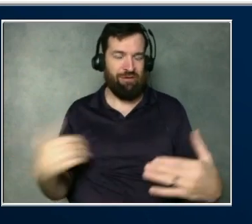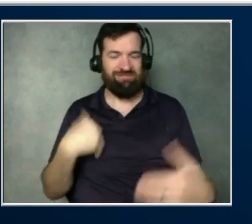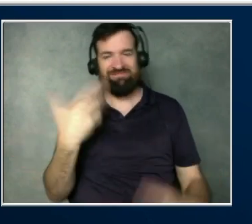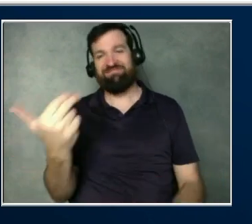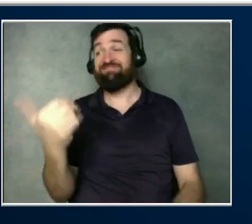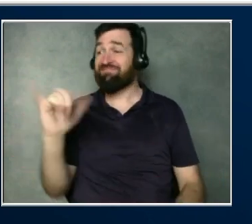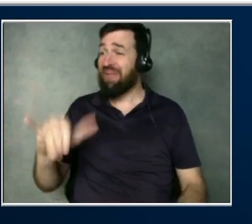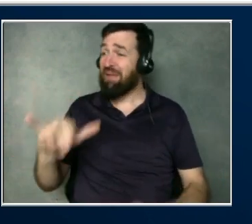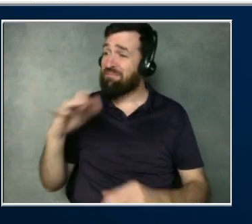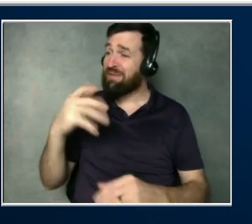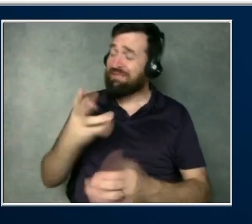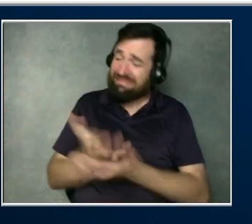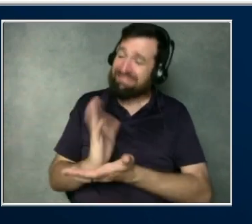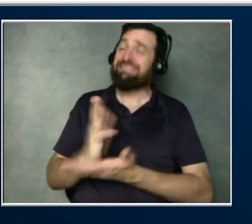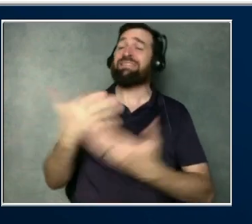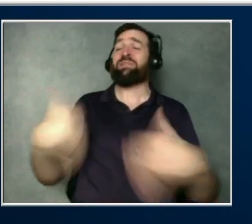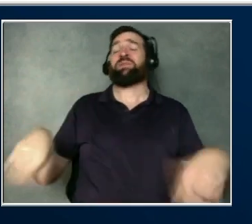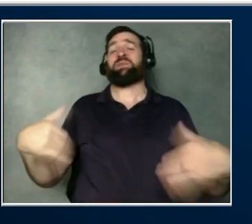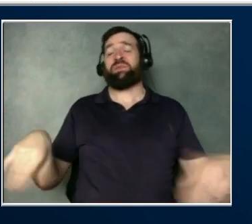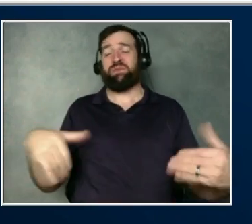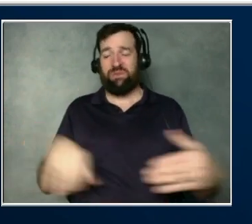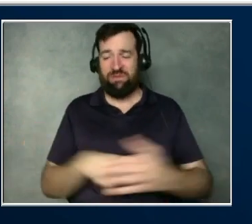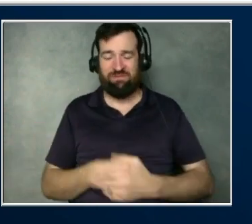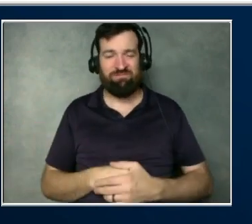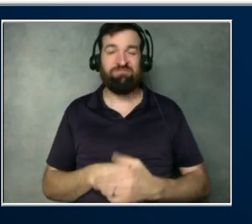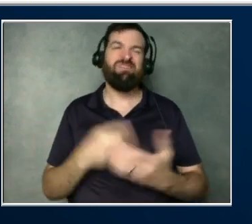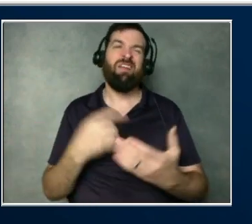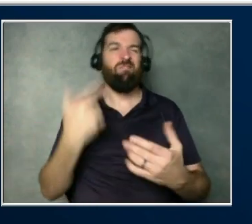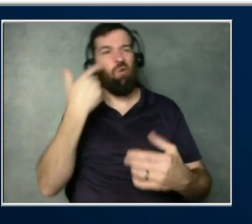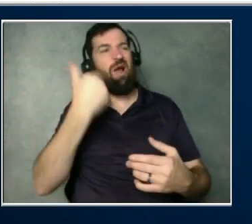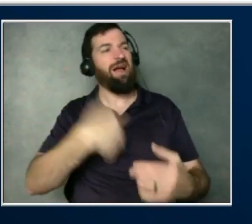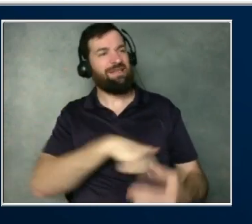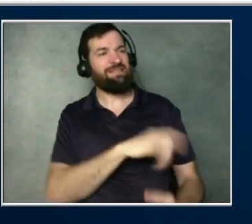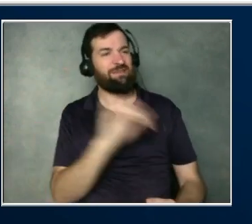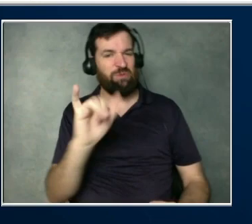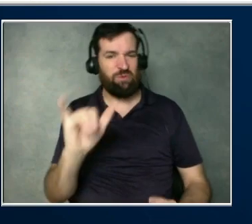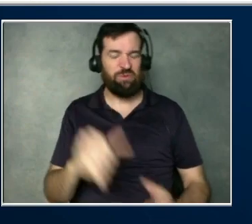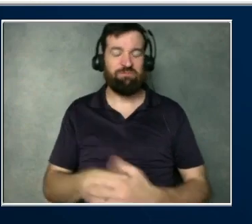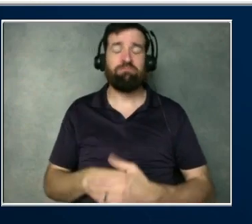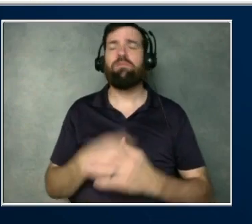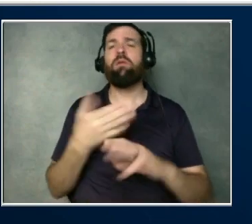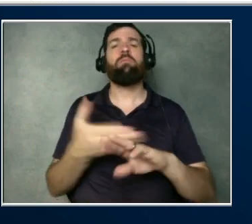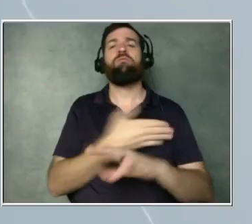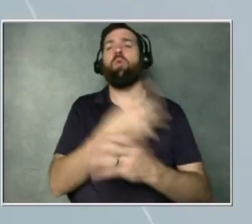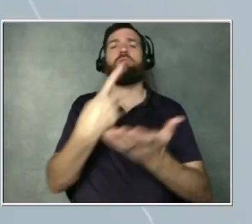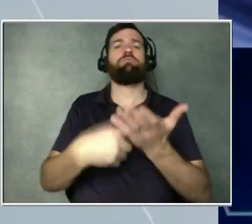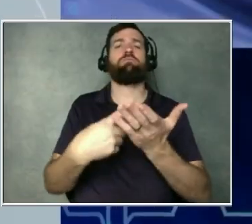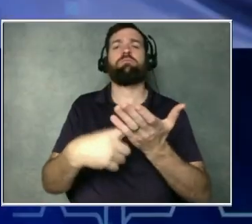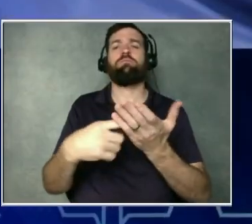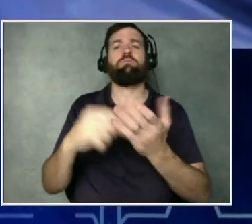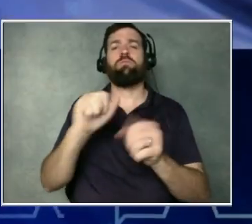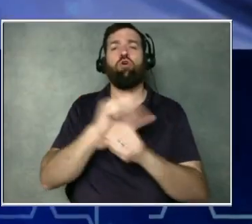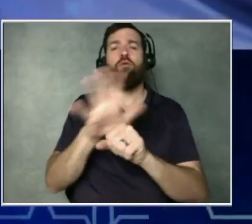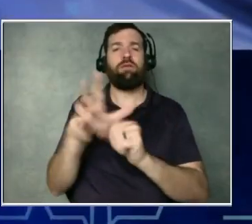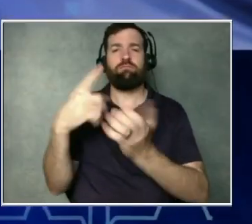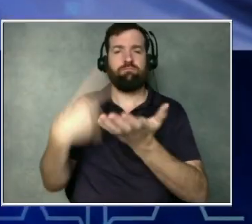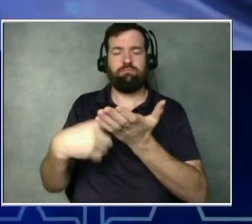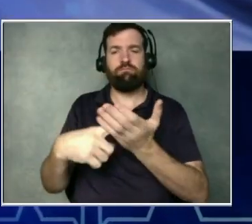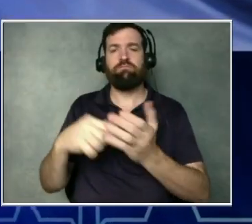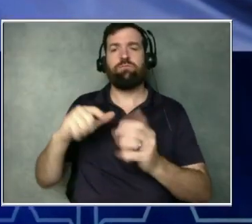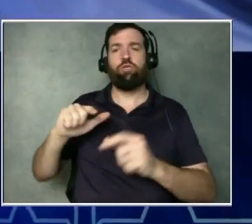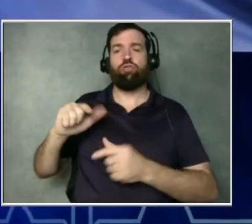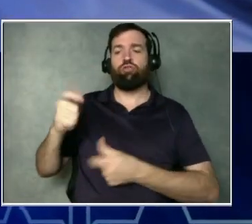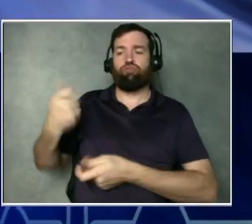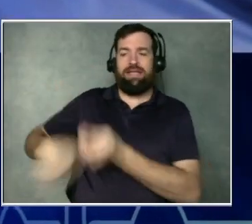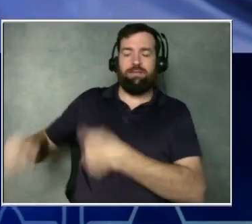be a privilege. It would be a privilege to us. Before we talk about COVID, let's do our morning rounds, though. Transplant surgeon and associate